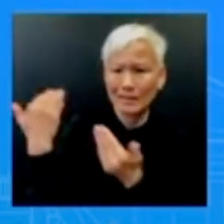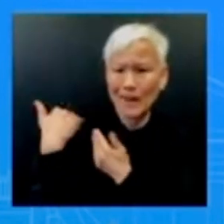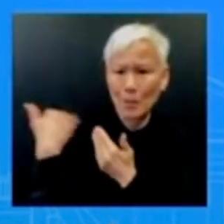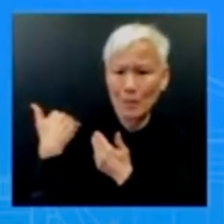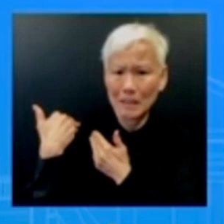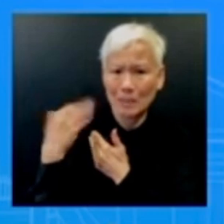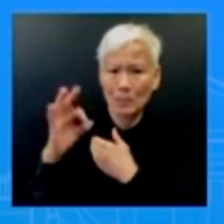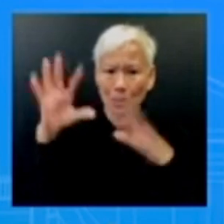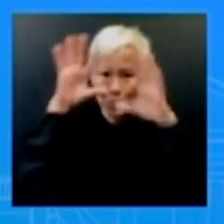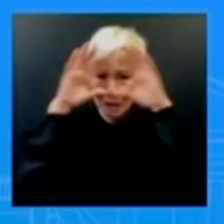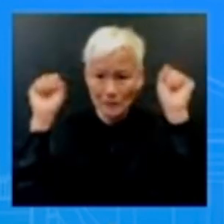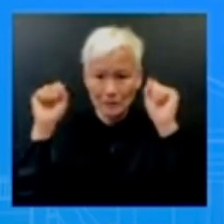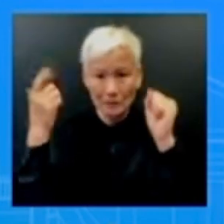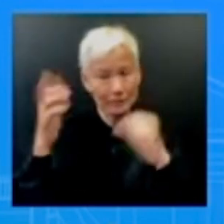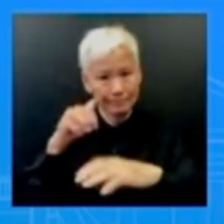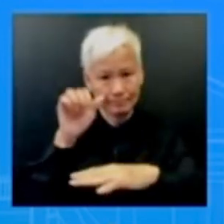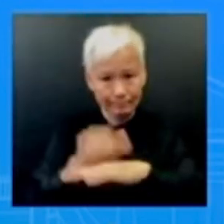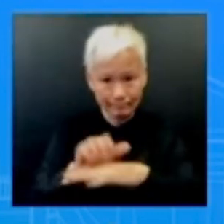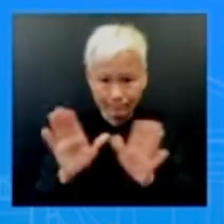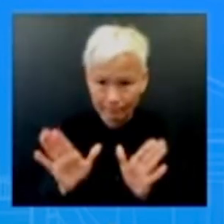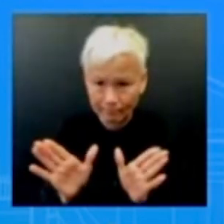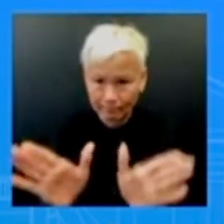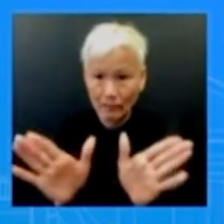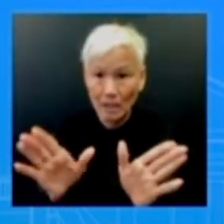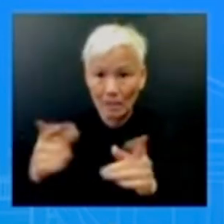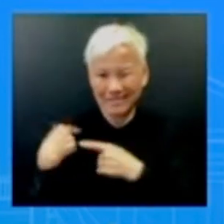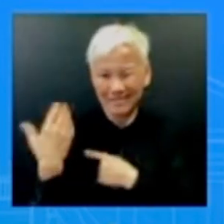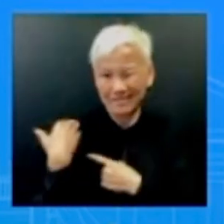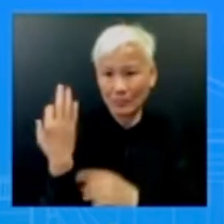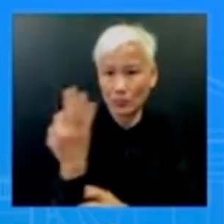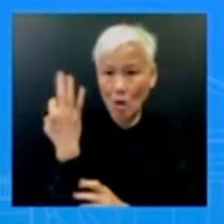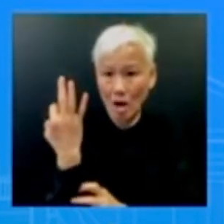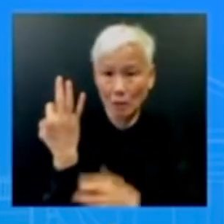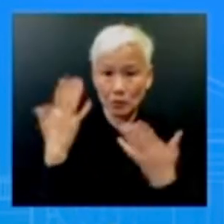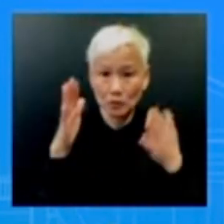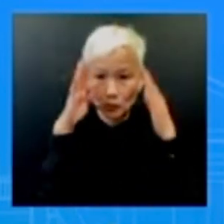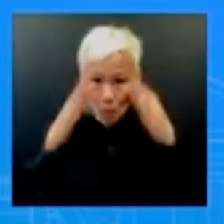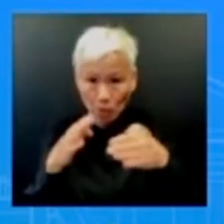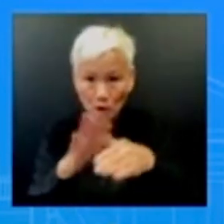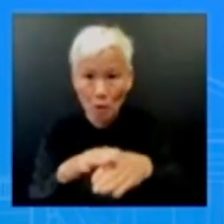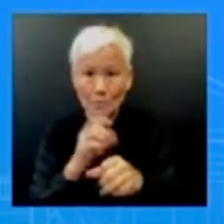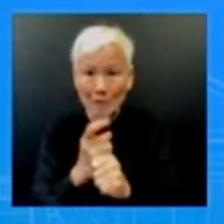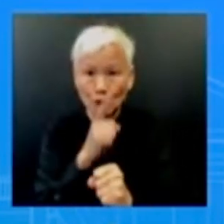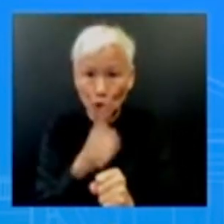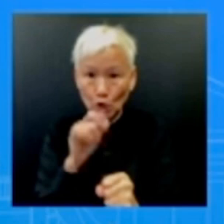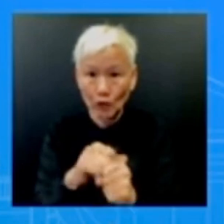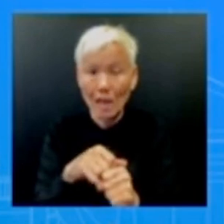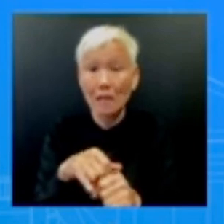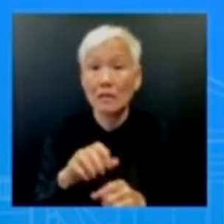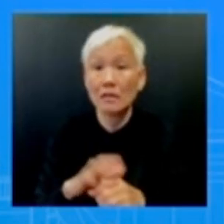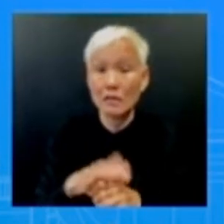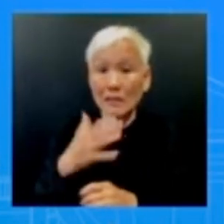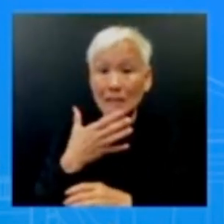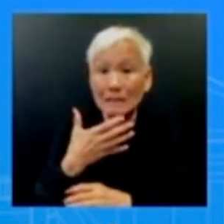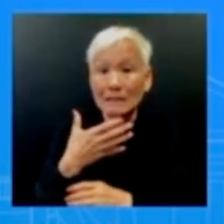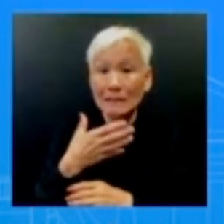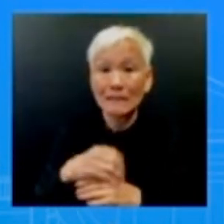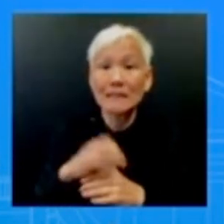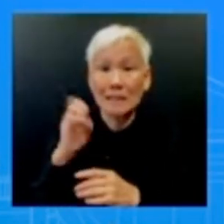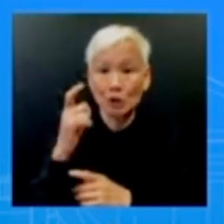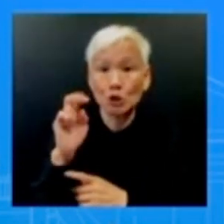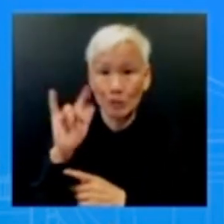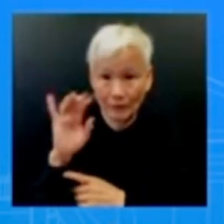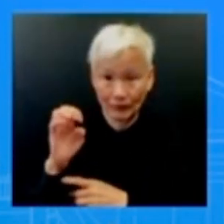Friday, which focused on ensuring that senior bank executives are held fully accountable, it builds on our work to ensure key